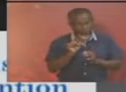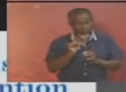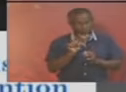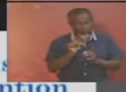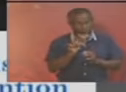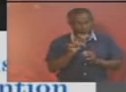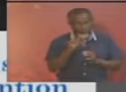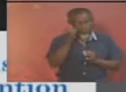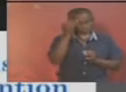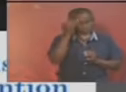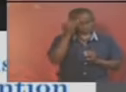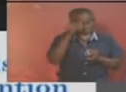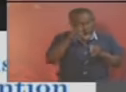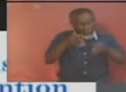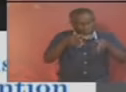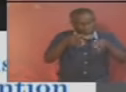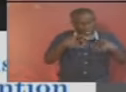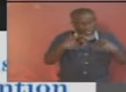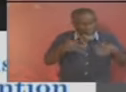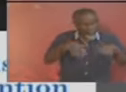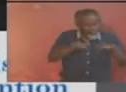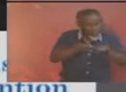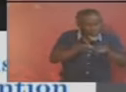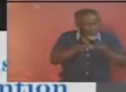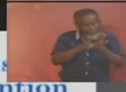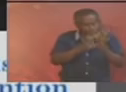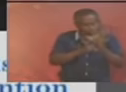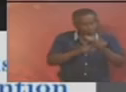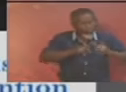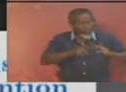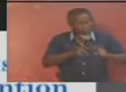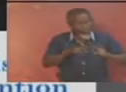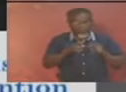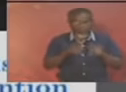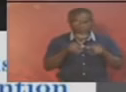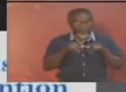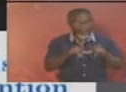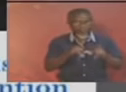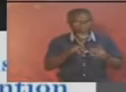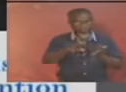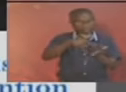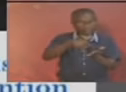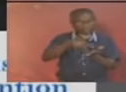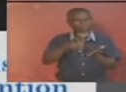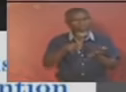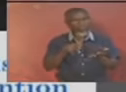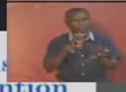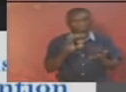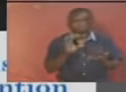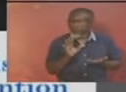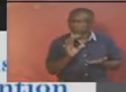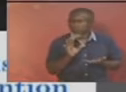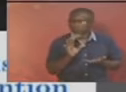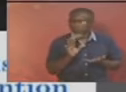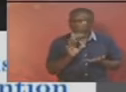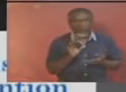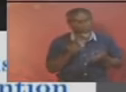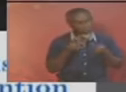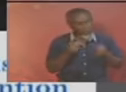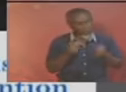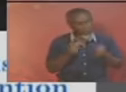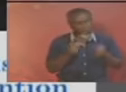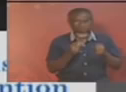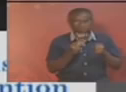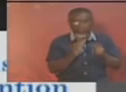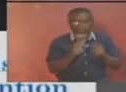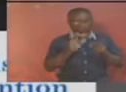house parties, and we are asking you to avoid the gatherings and avoid that close contact, because